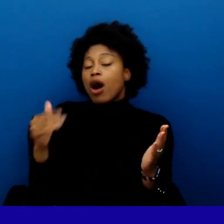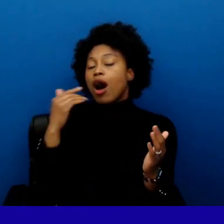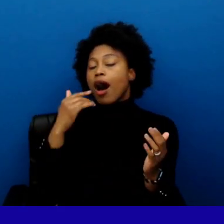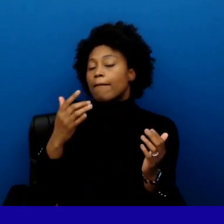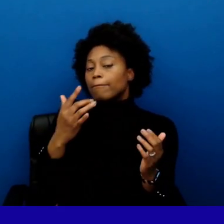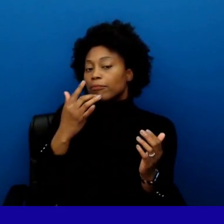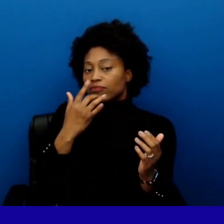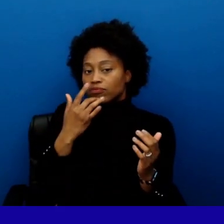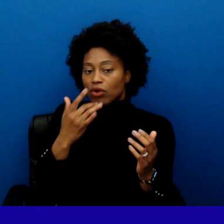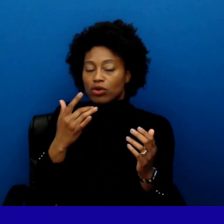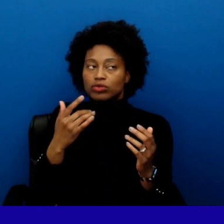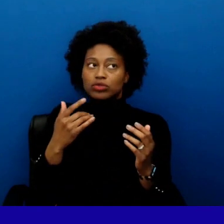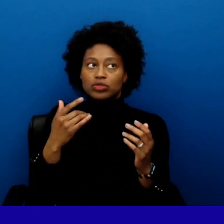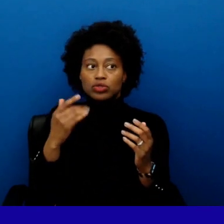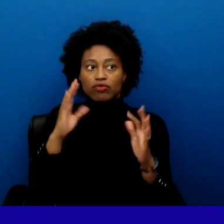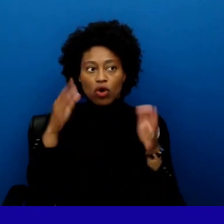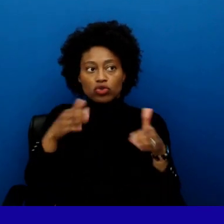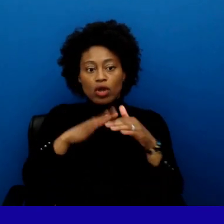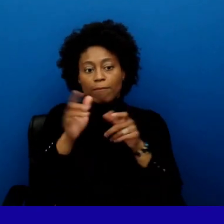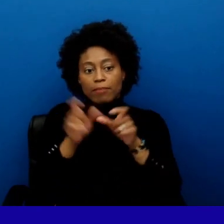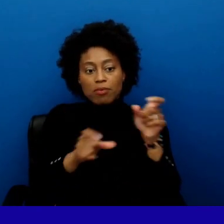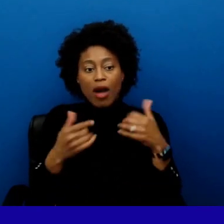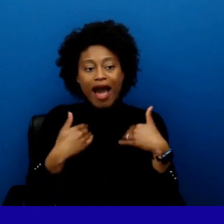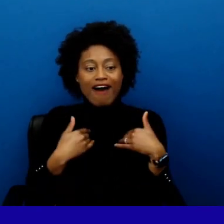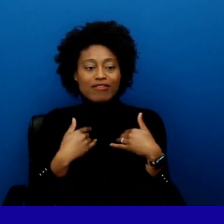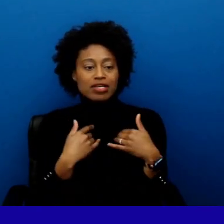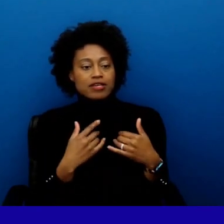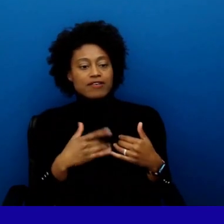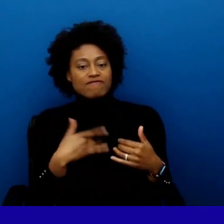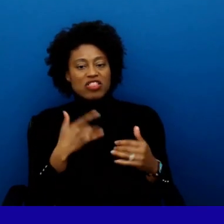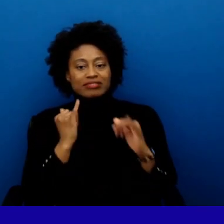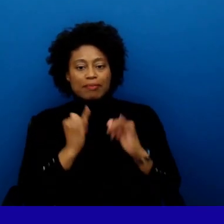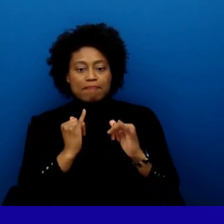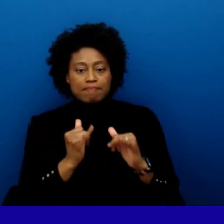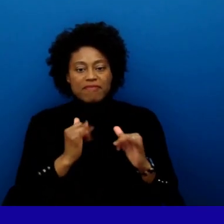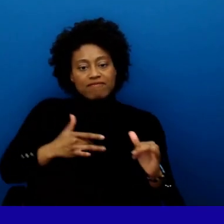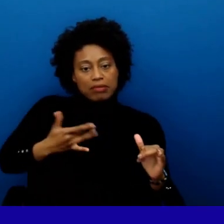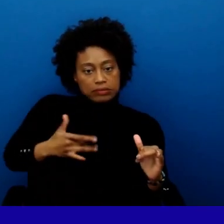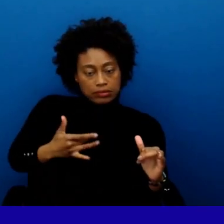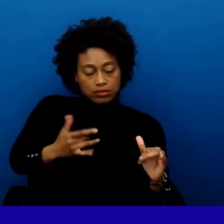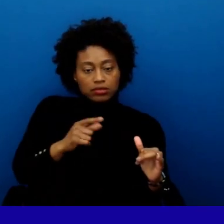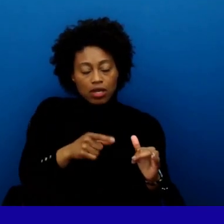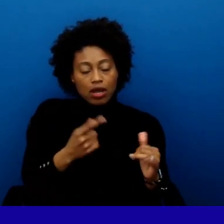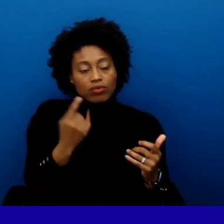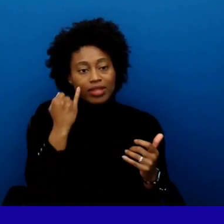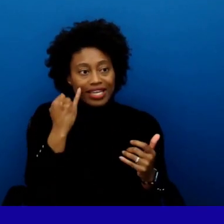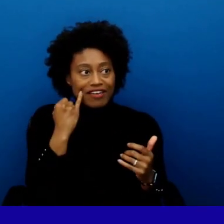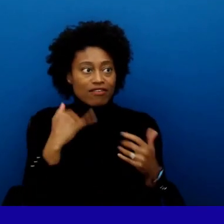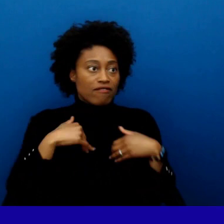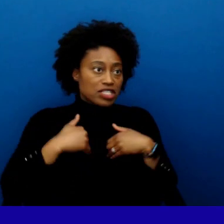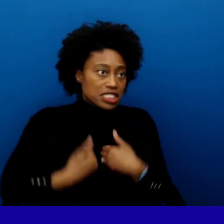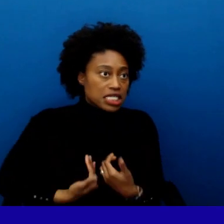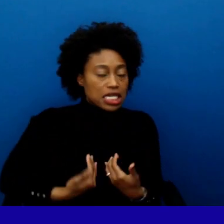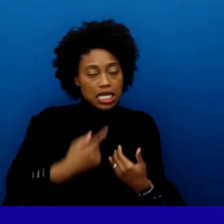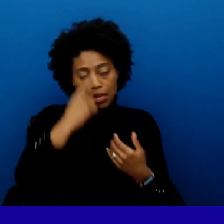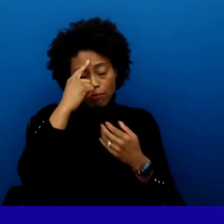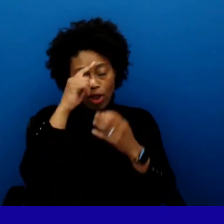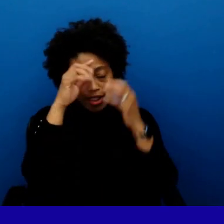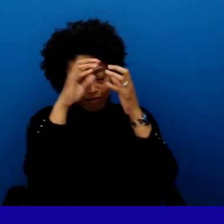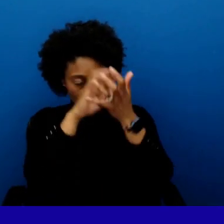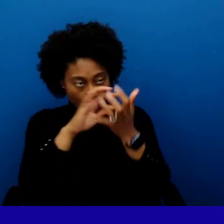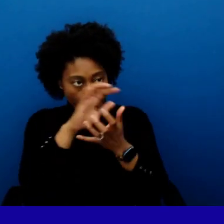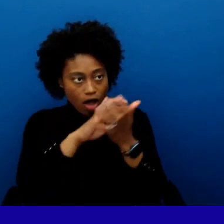common symptoms: fatigue, brain fog, or executive dysfunction and chronic pain were